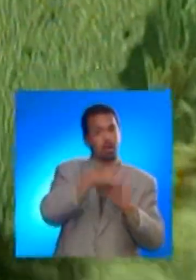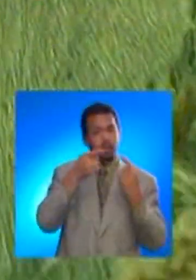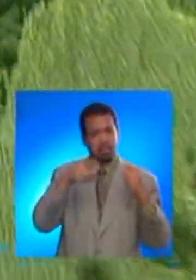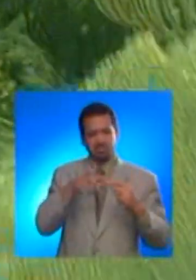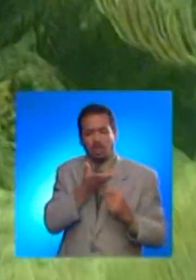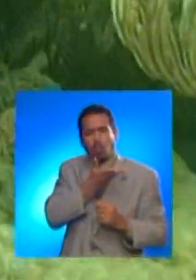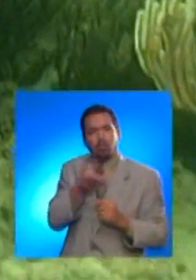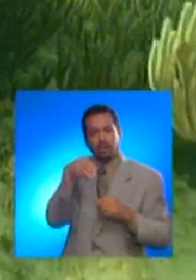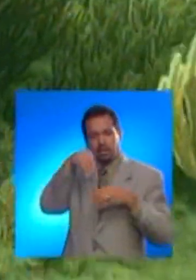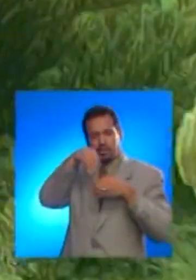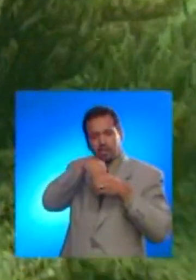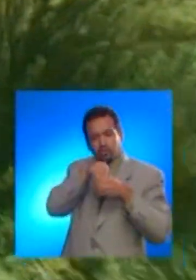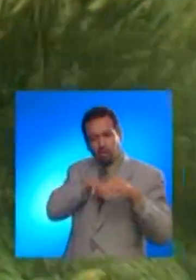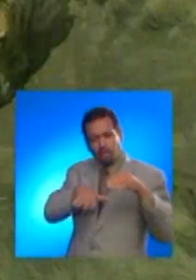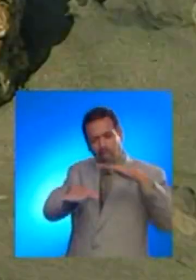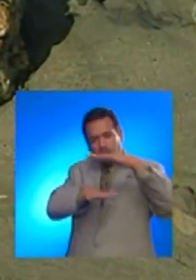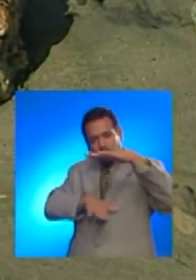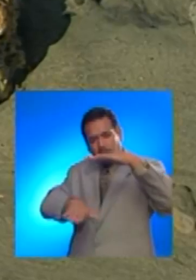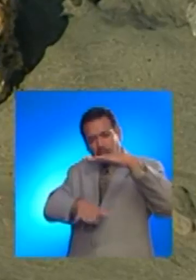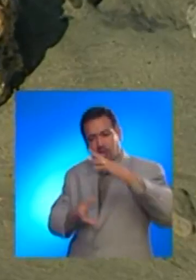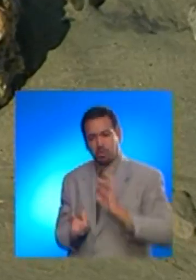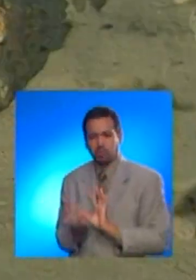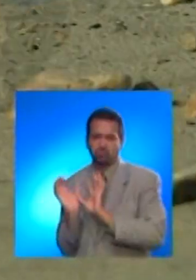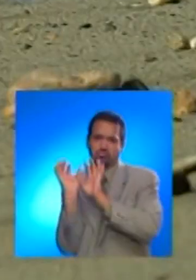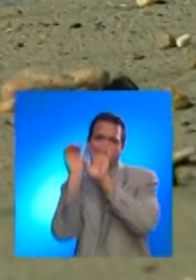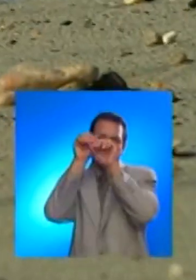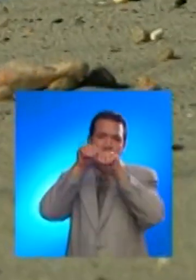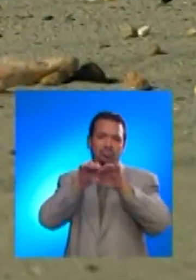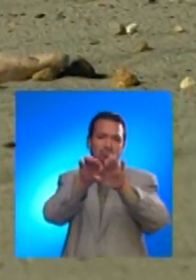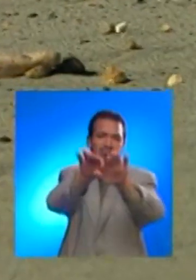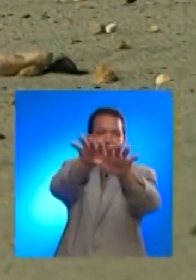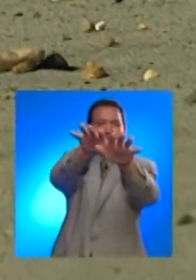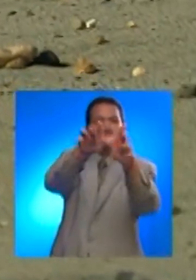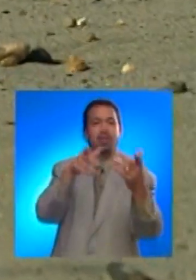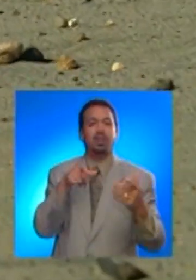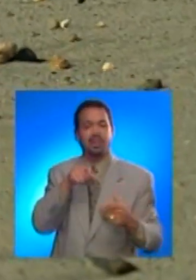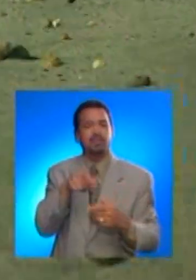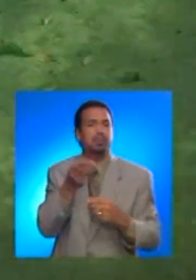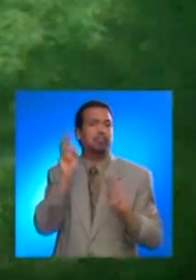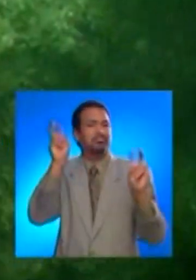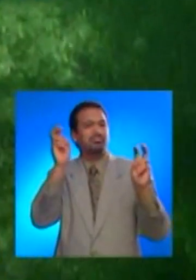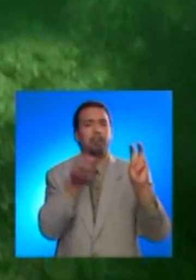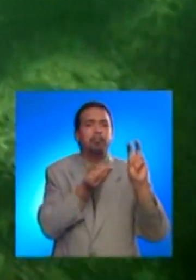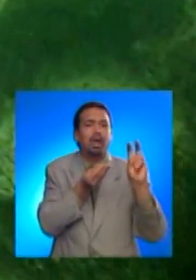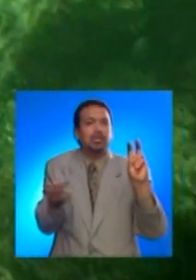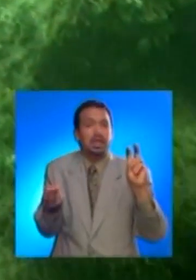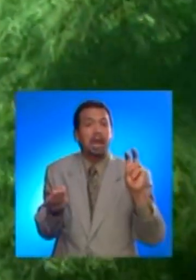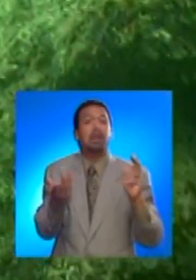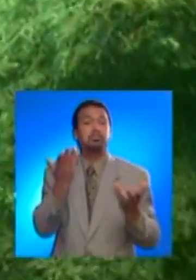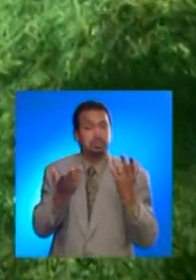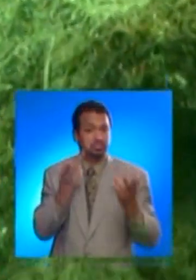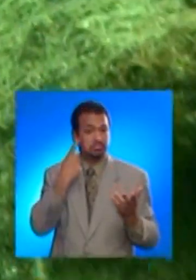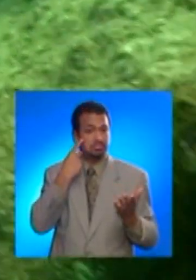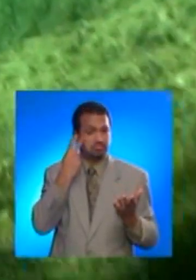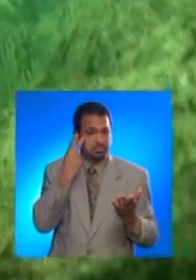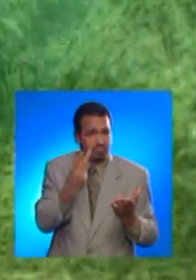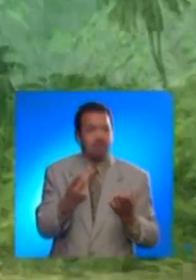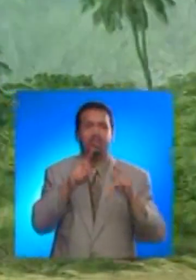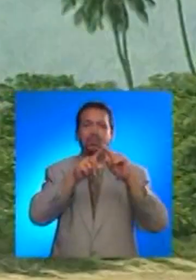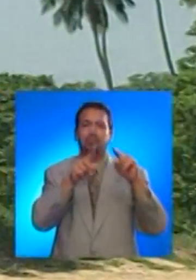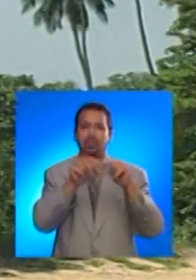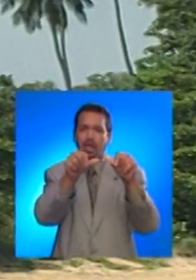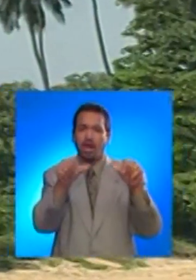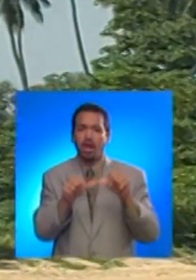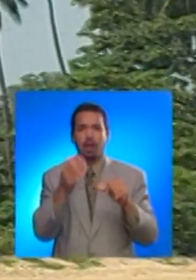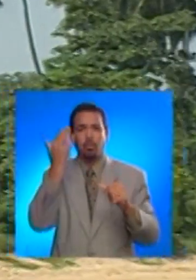Tsunamis can drag deep-sea material which may later be deposited on land. The presence of this material at a particular site can